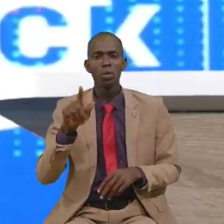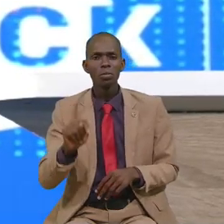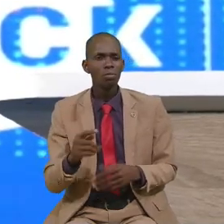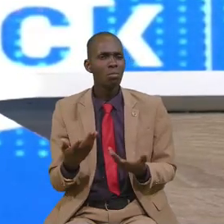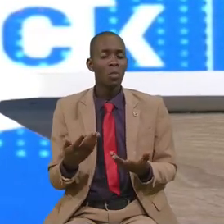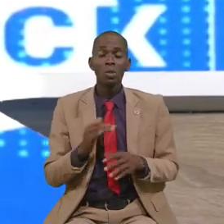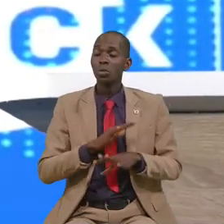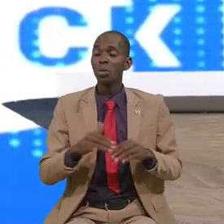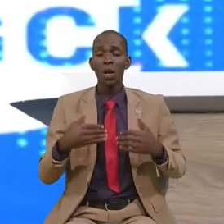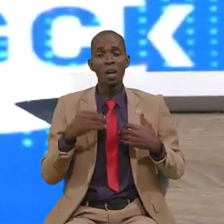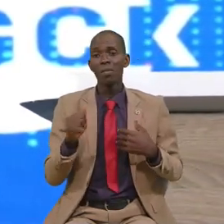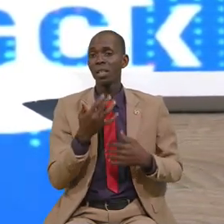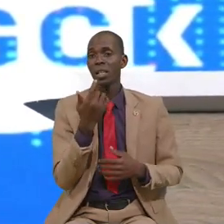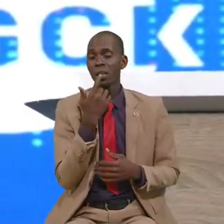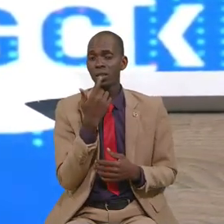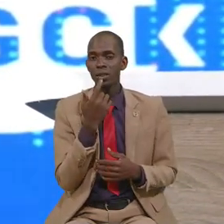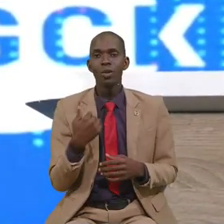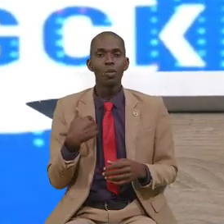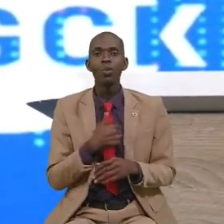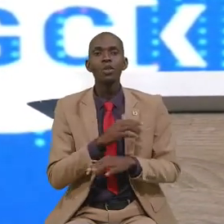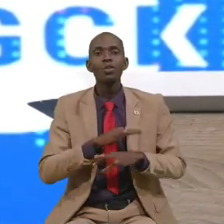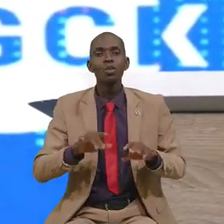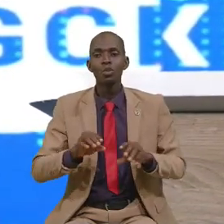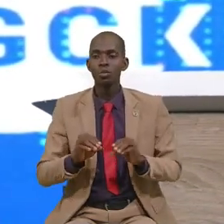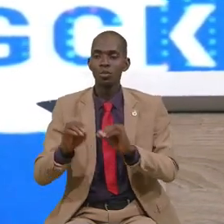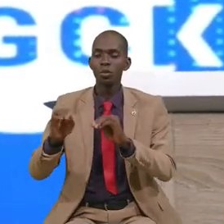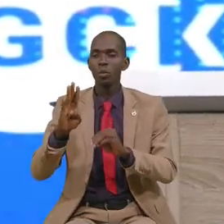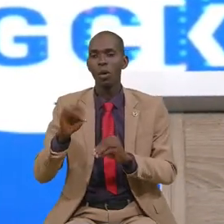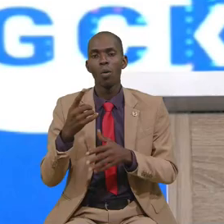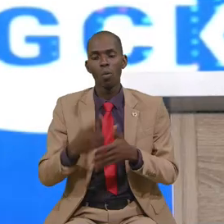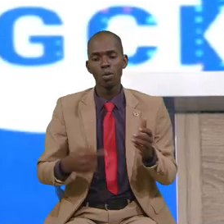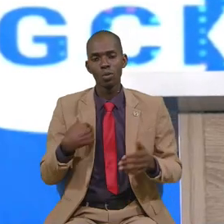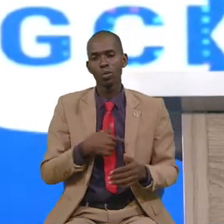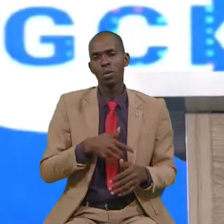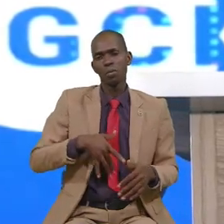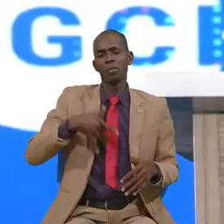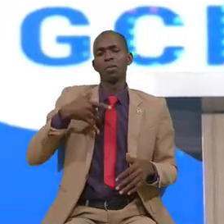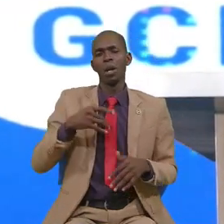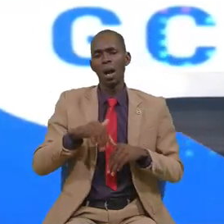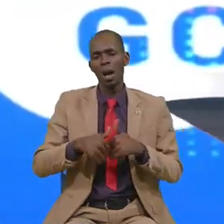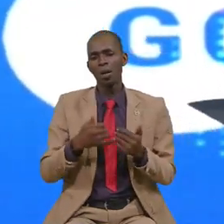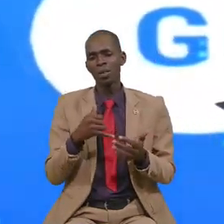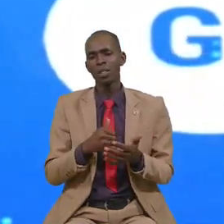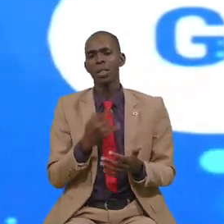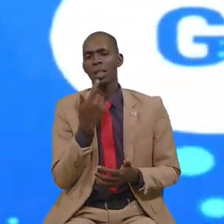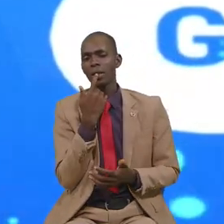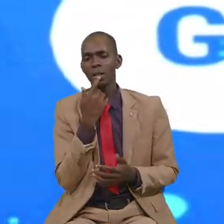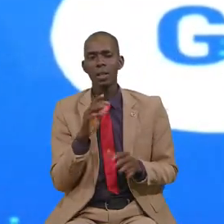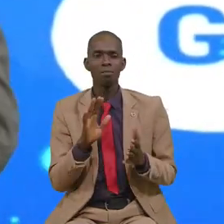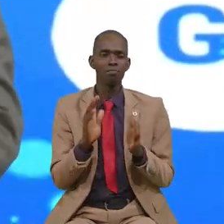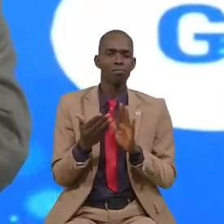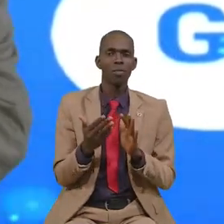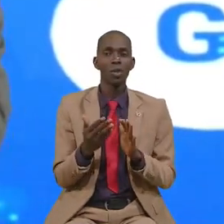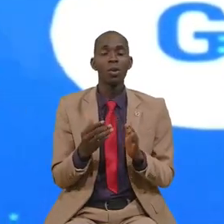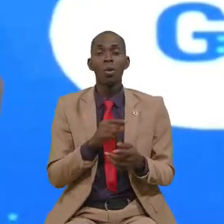don't go by how we feel, what it tastes like. When he puts his word